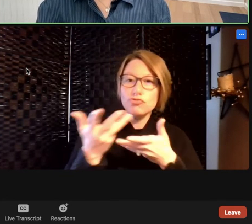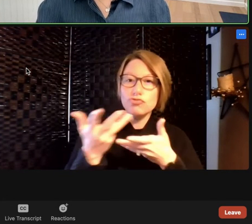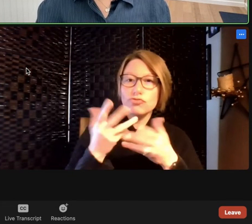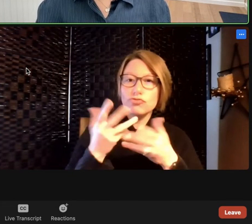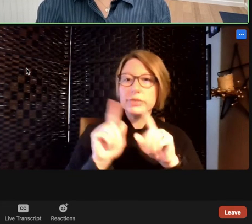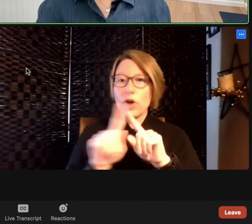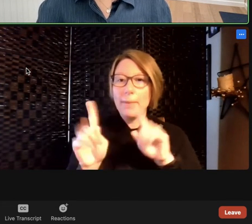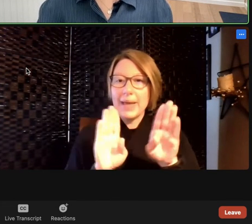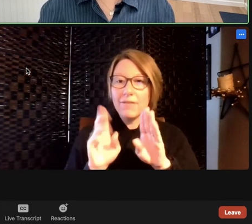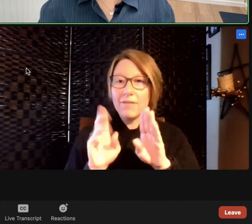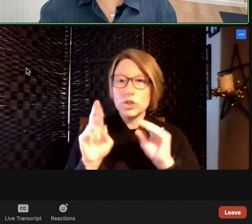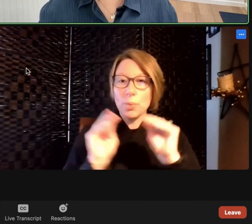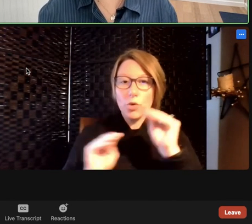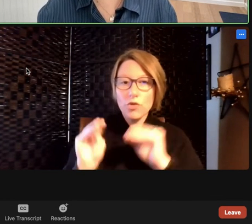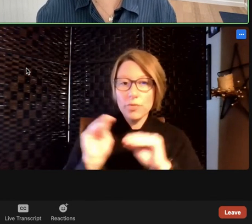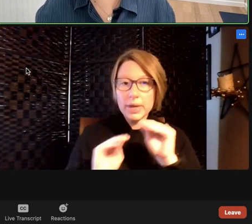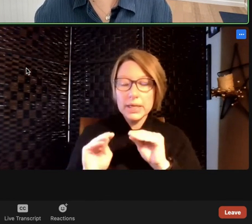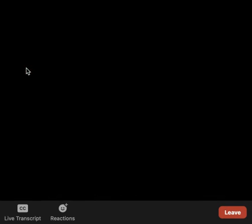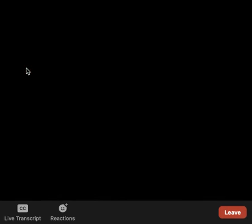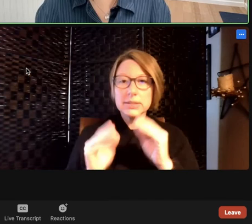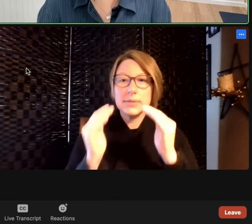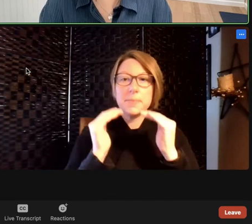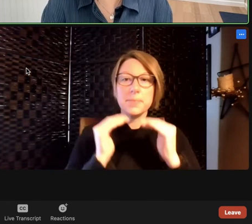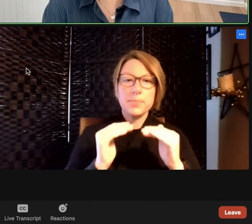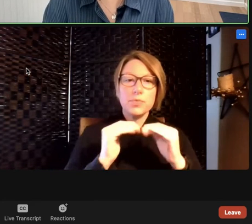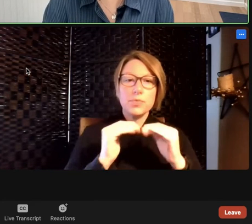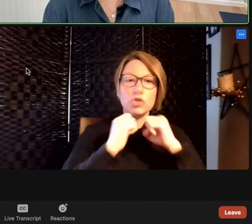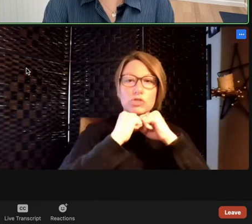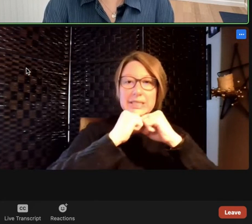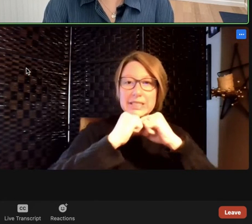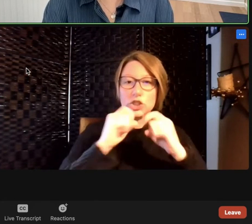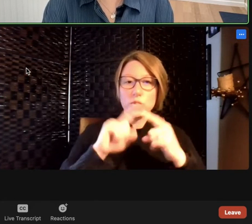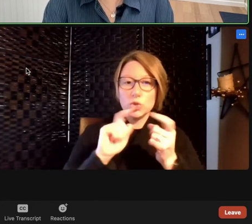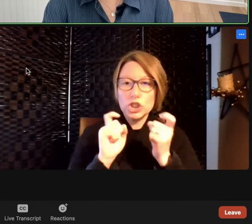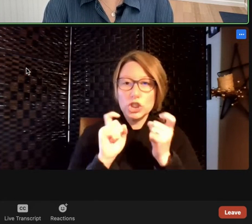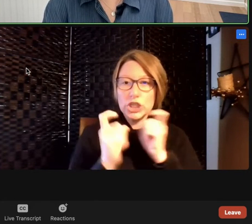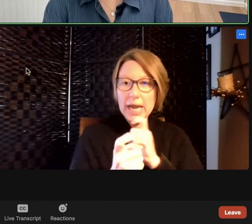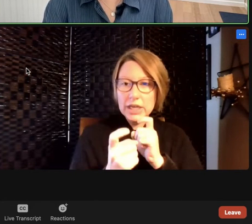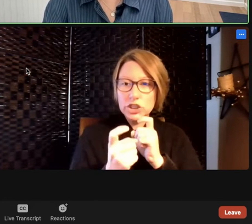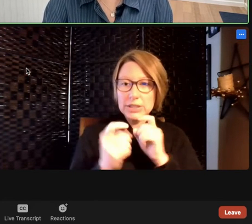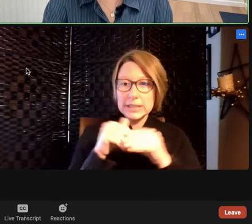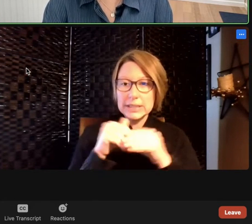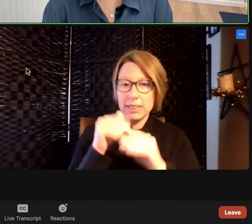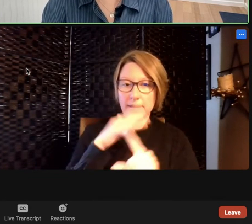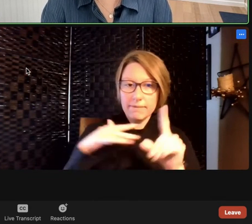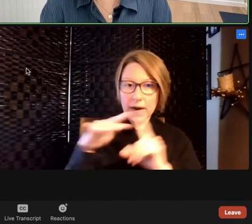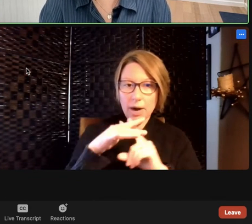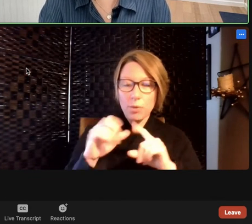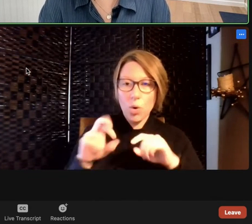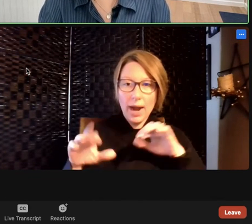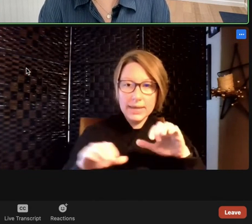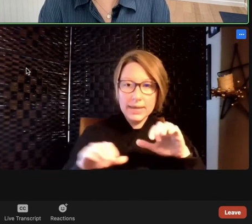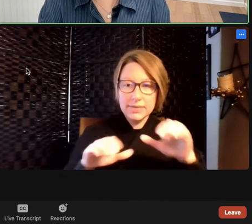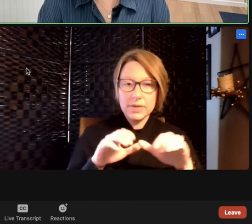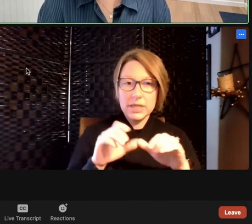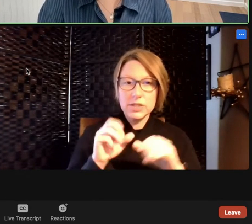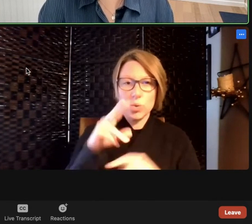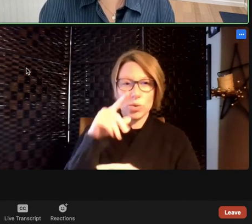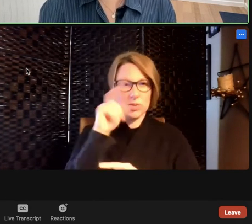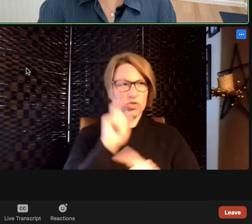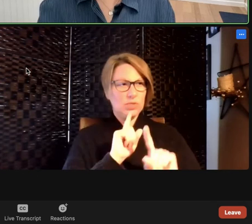movements, resistance to changes in the environment or activities, unusual responses to sensory experiences,